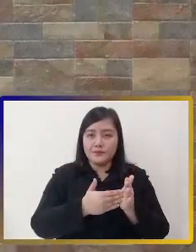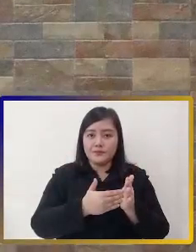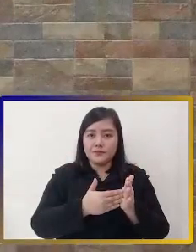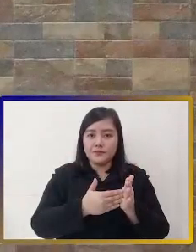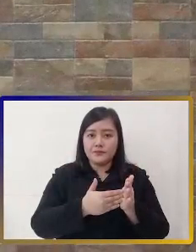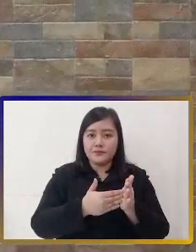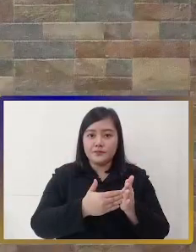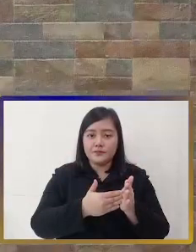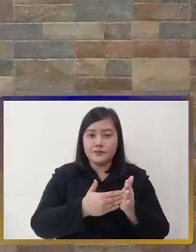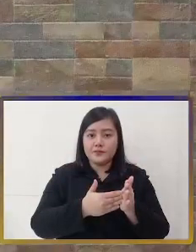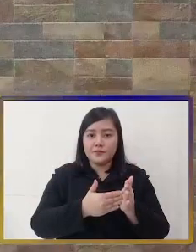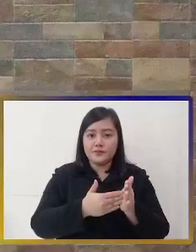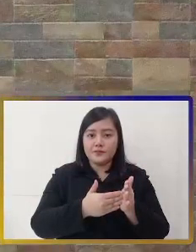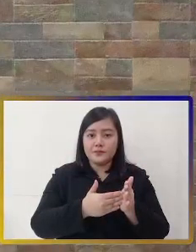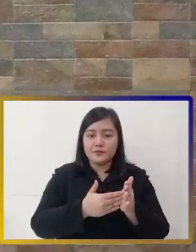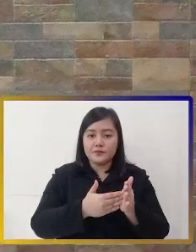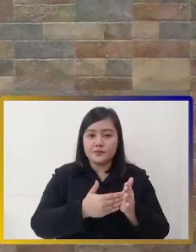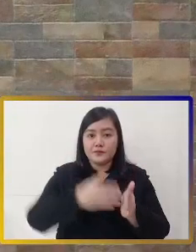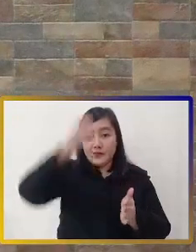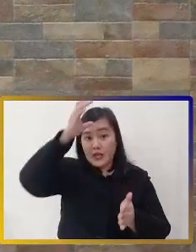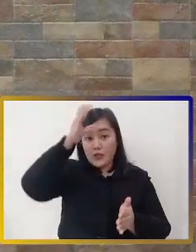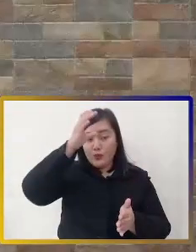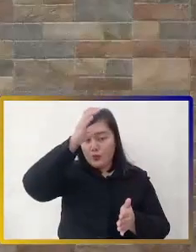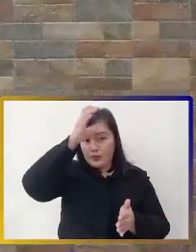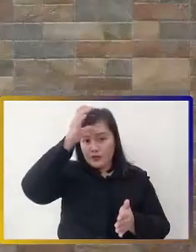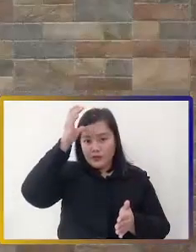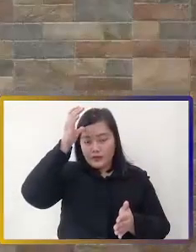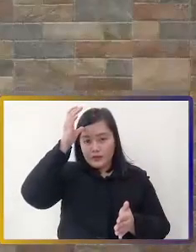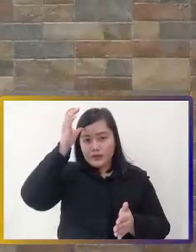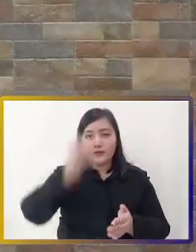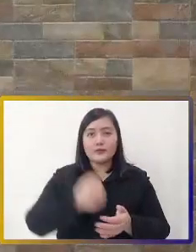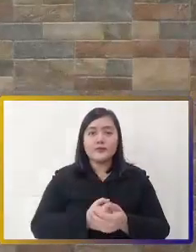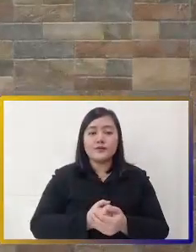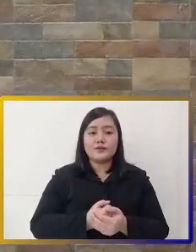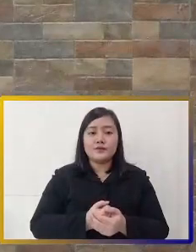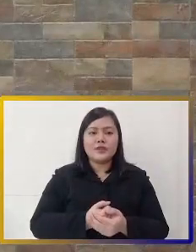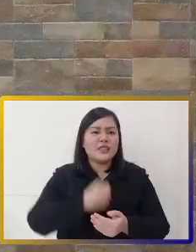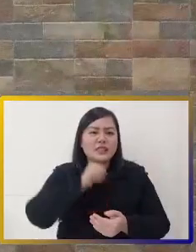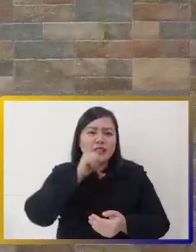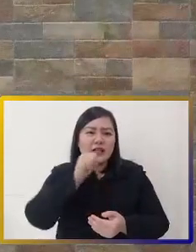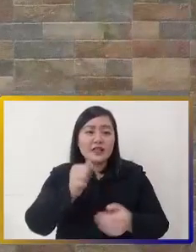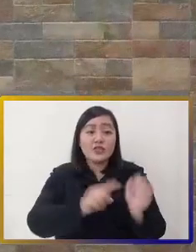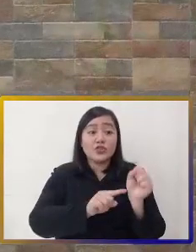Inuulit ko po. Sila po ay hindi nagsimula as a church.